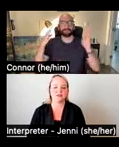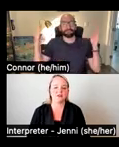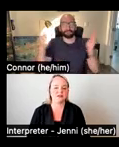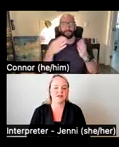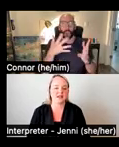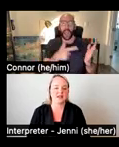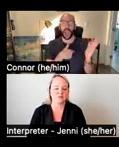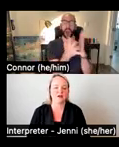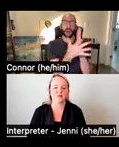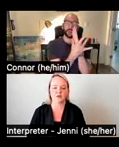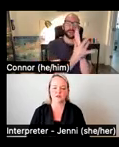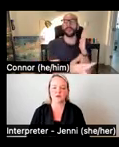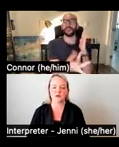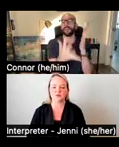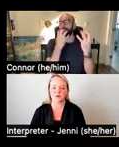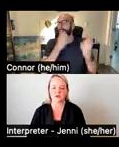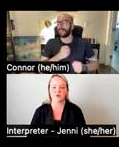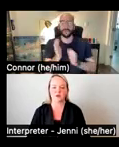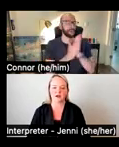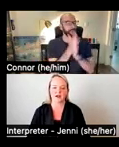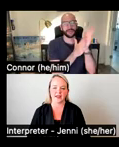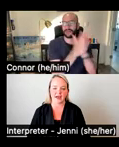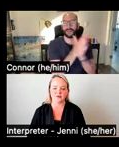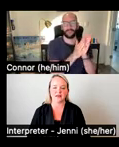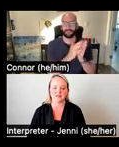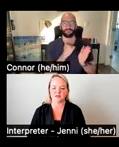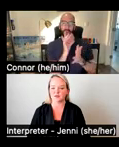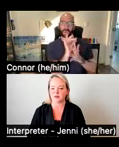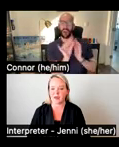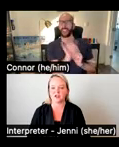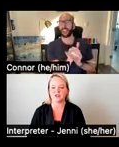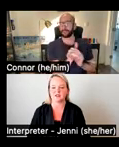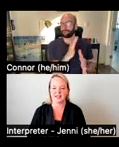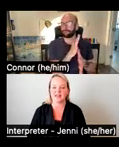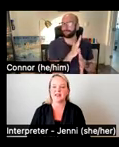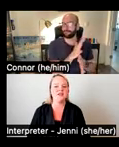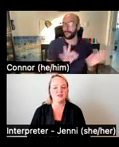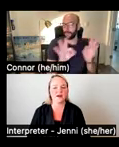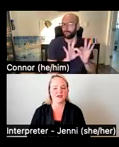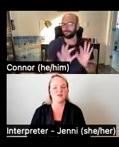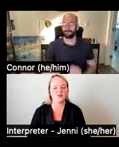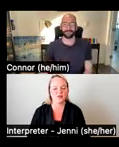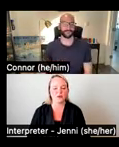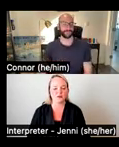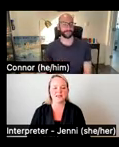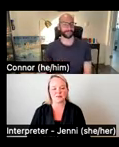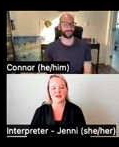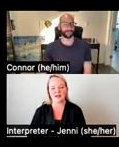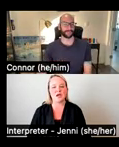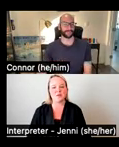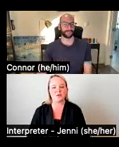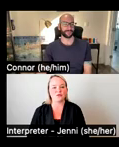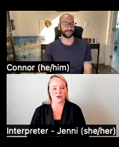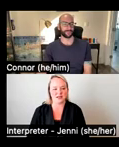other skills that I can provide, but I really want to focus on where I have my skills, where my passions lay. So I have put those as